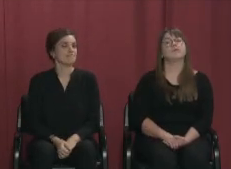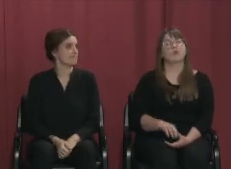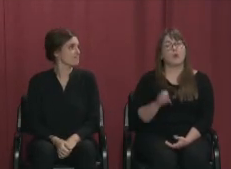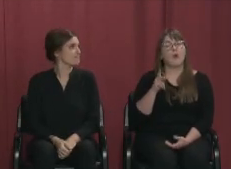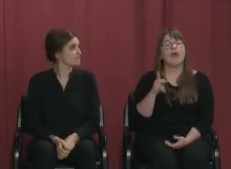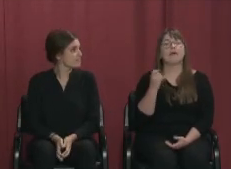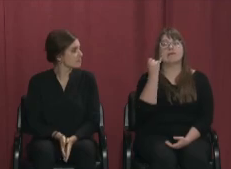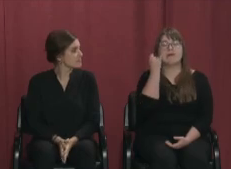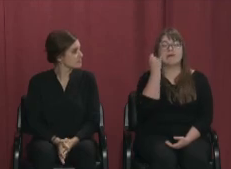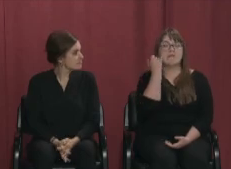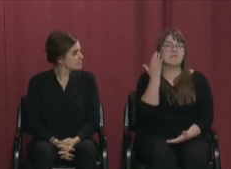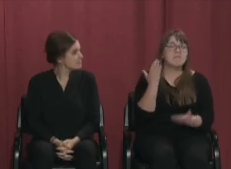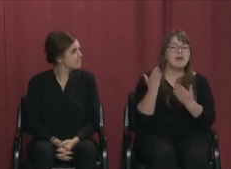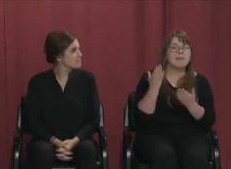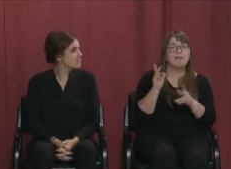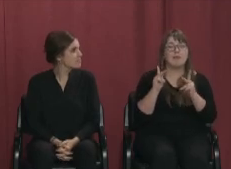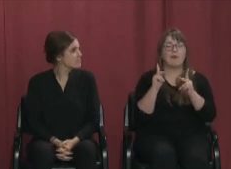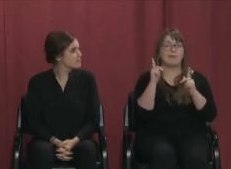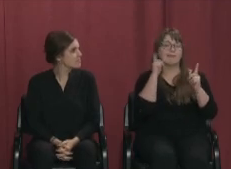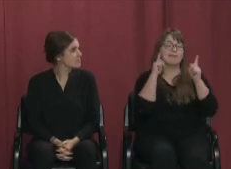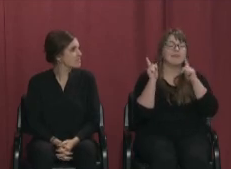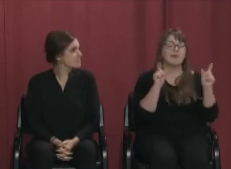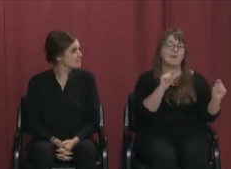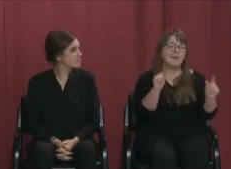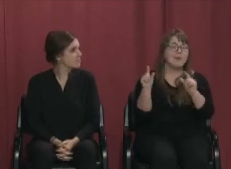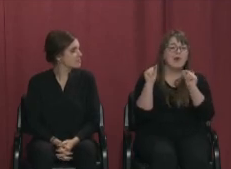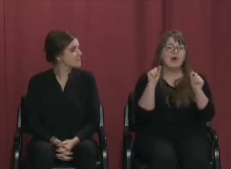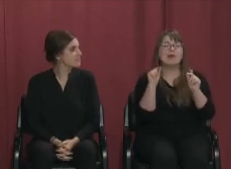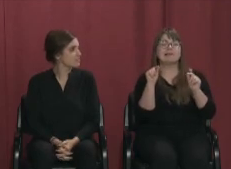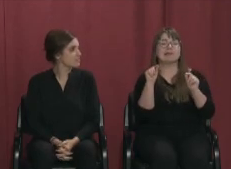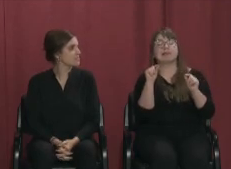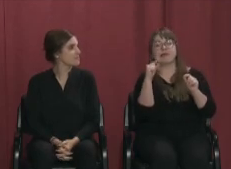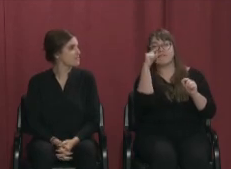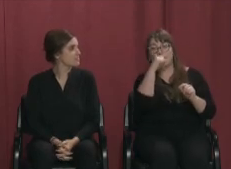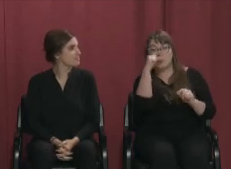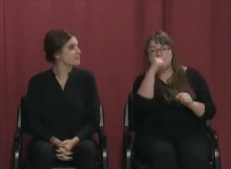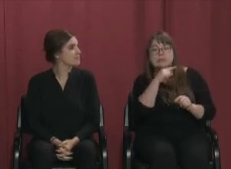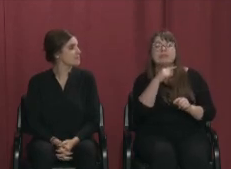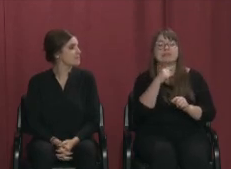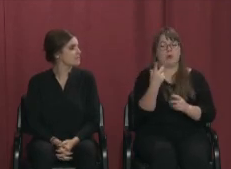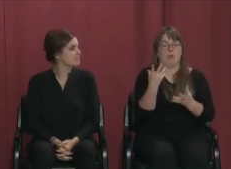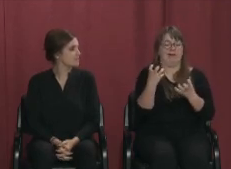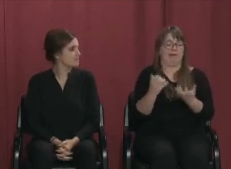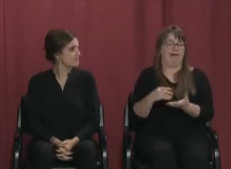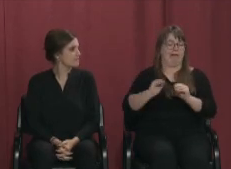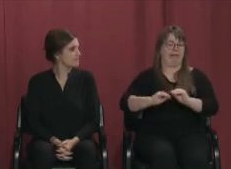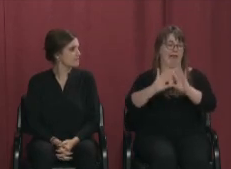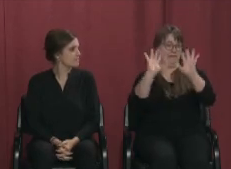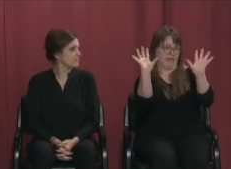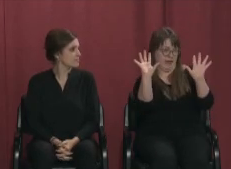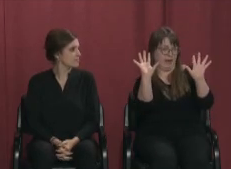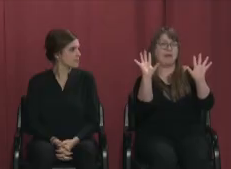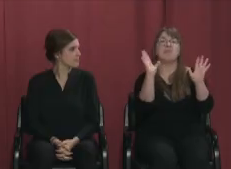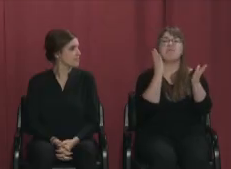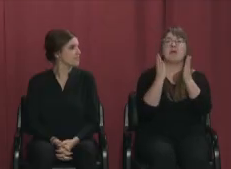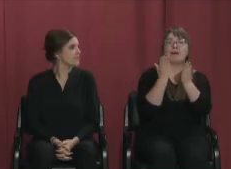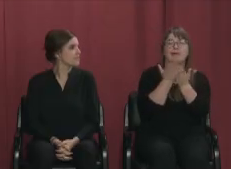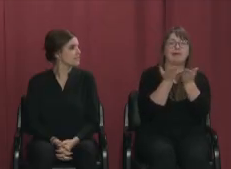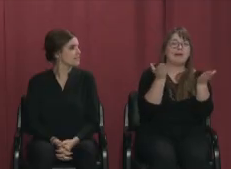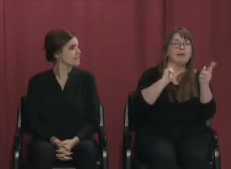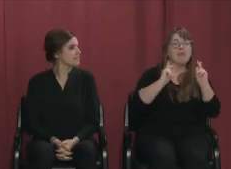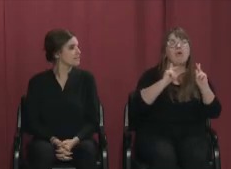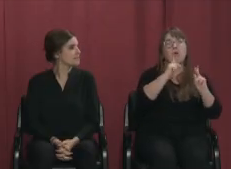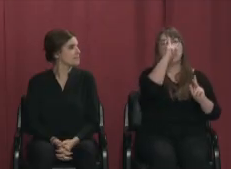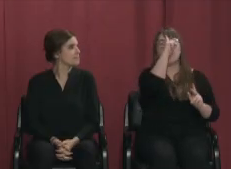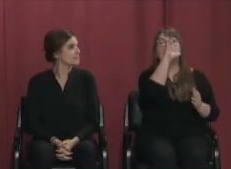myths that you have heard people talk about. Are there any myths that you're aware of that people believe, but you can kind of